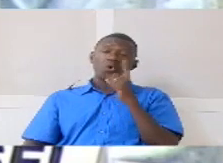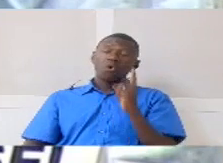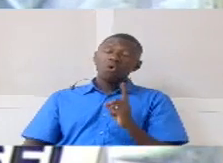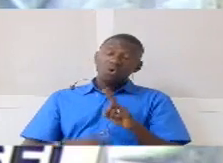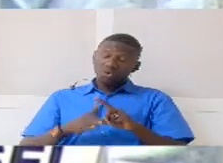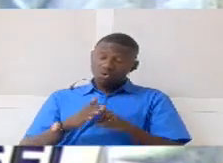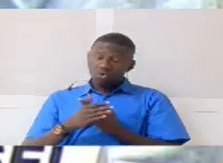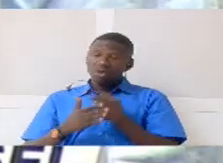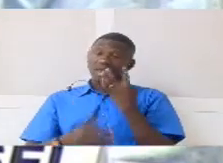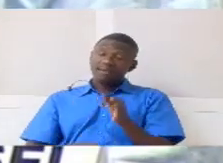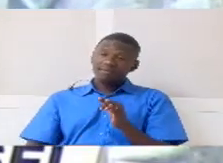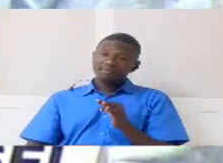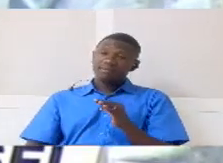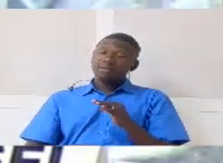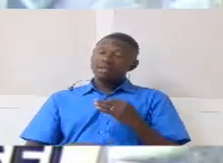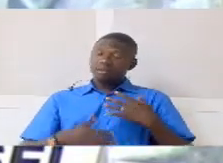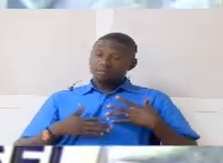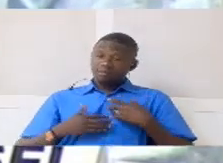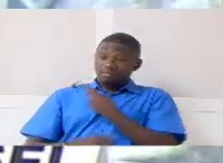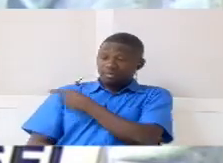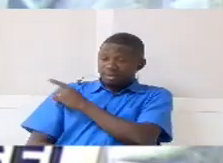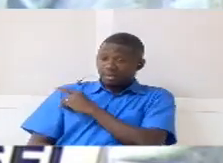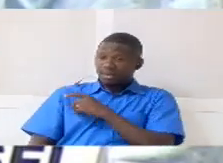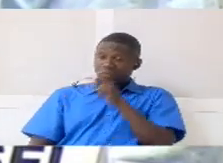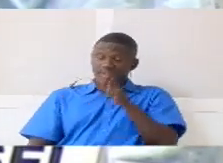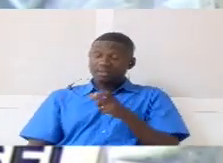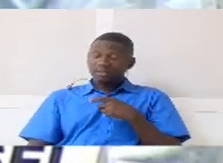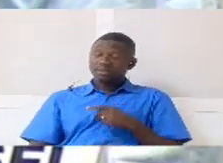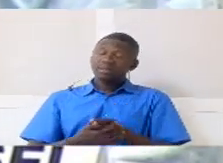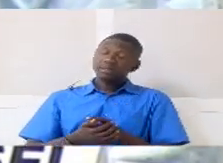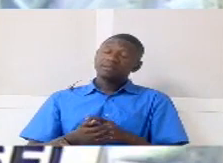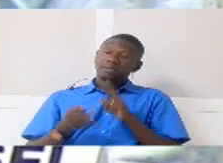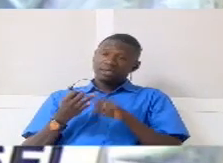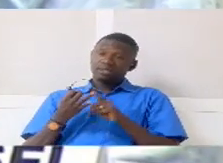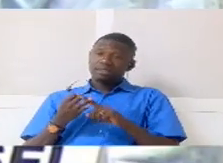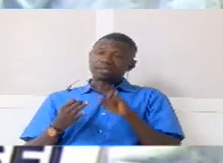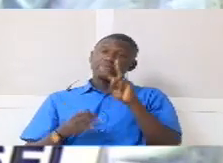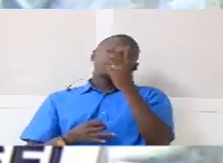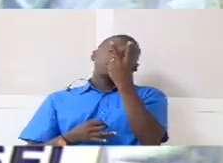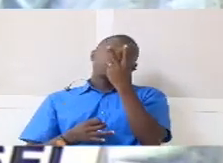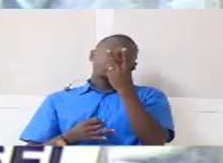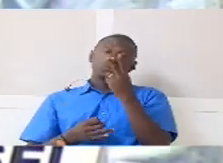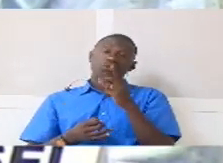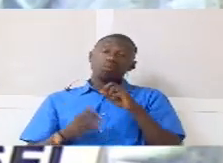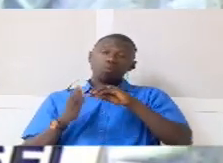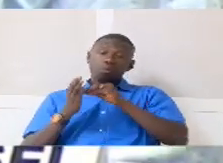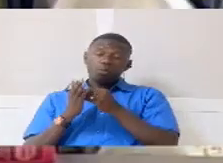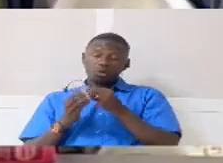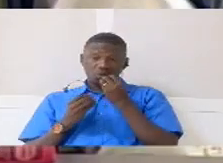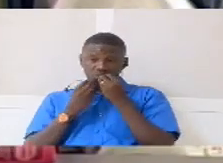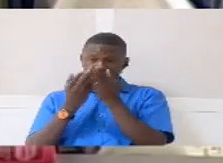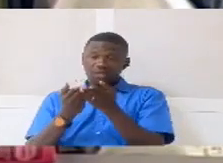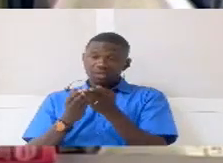advises. And the second point you raised is in subsection 2 that the officer in charge